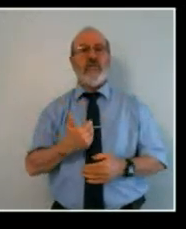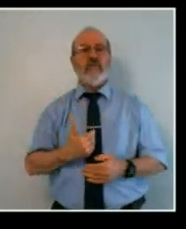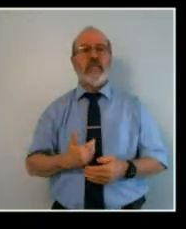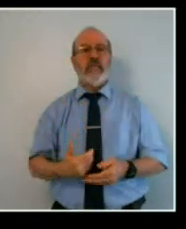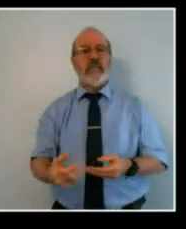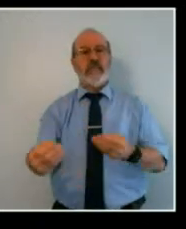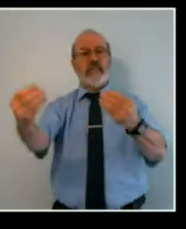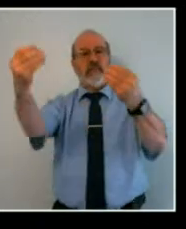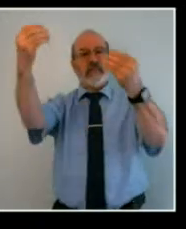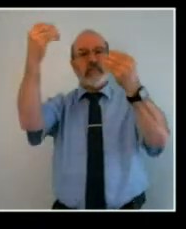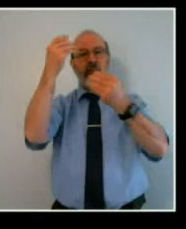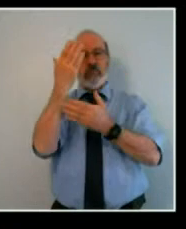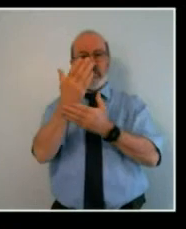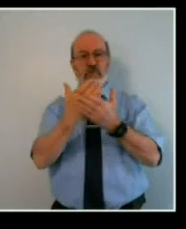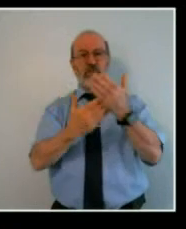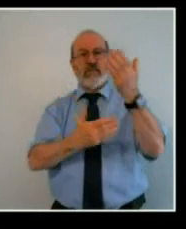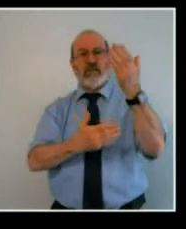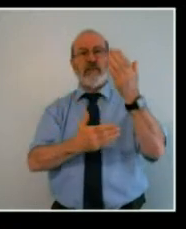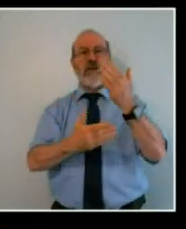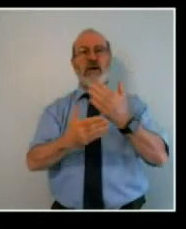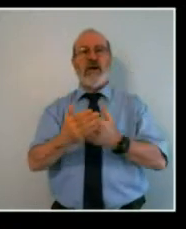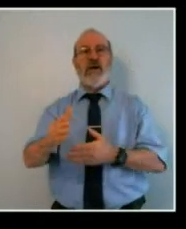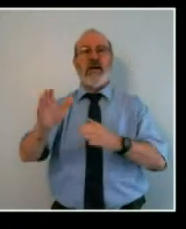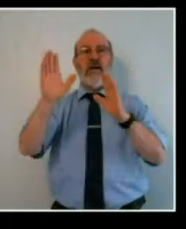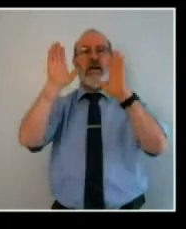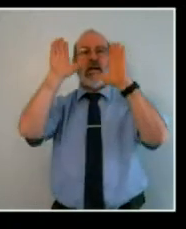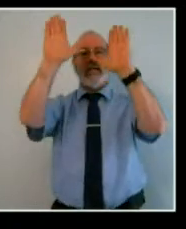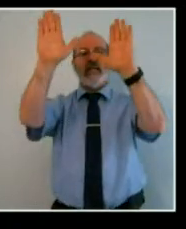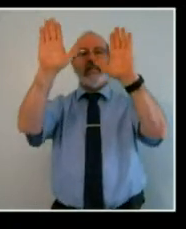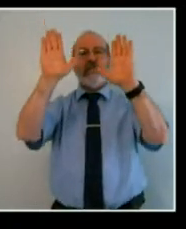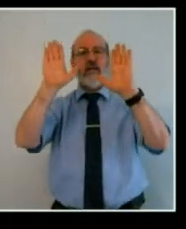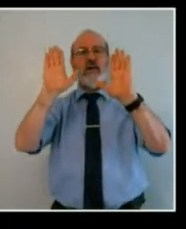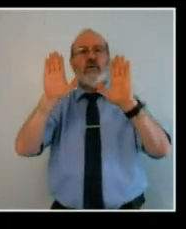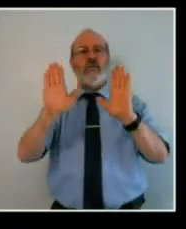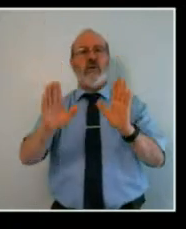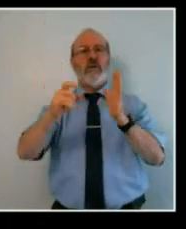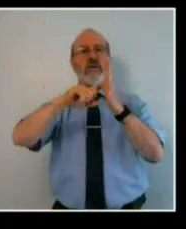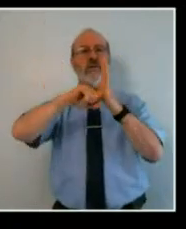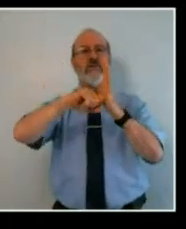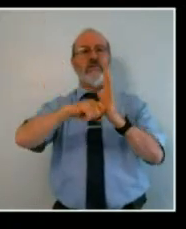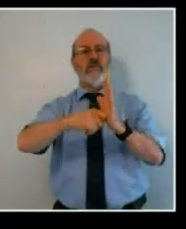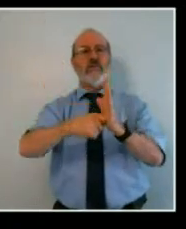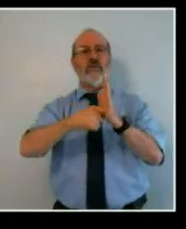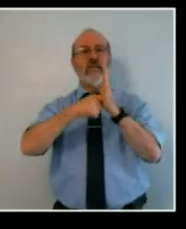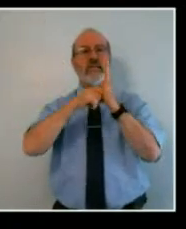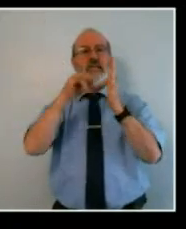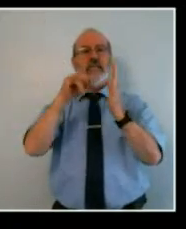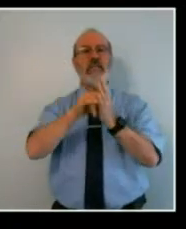Place in my hands the wonderful